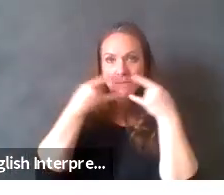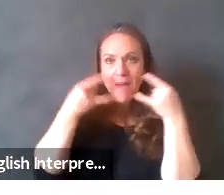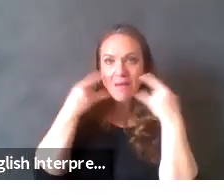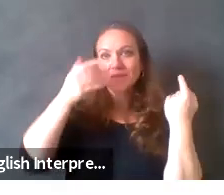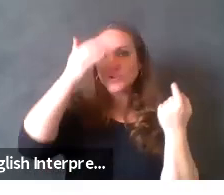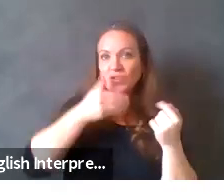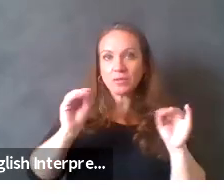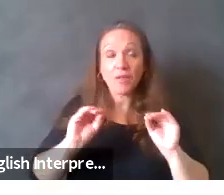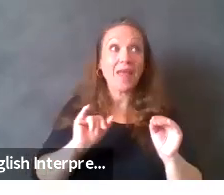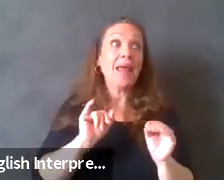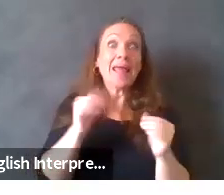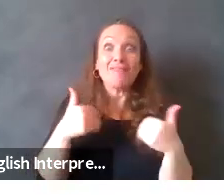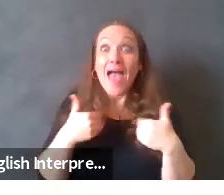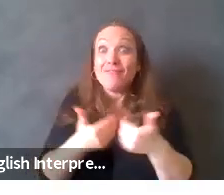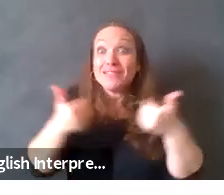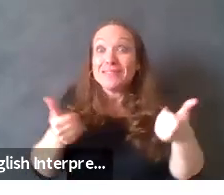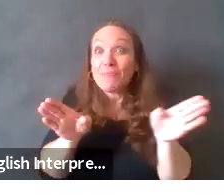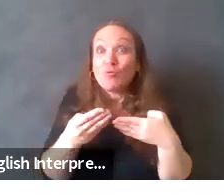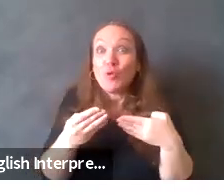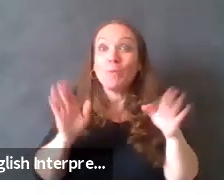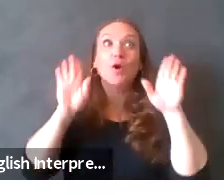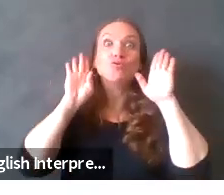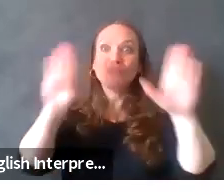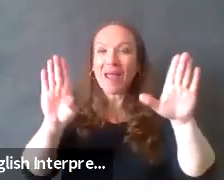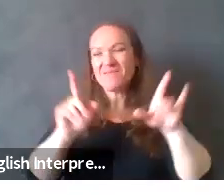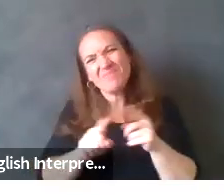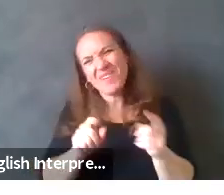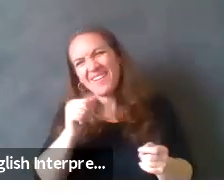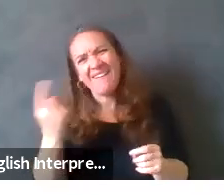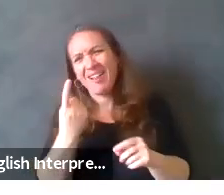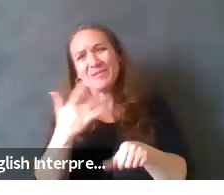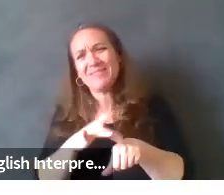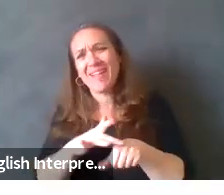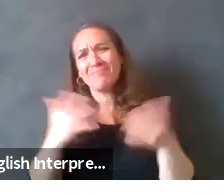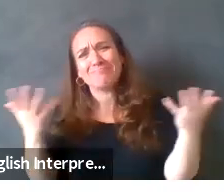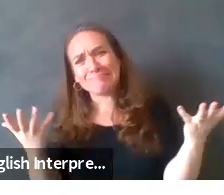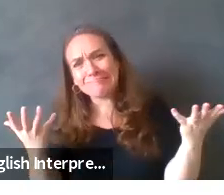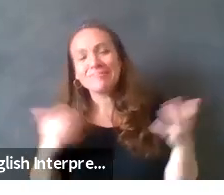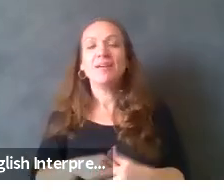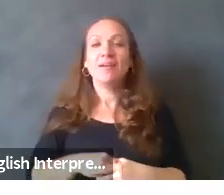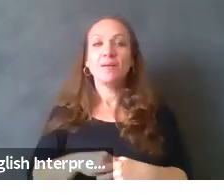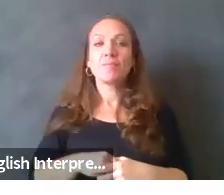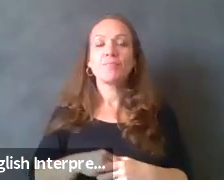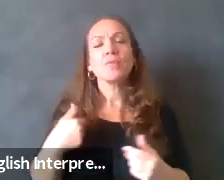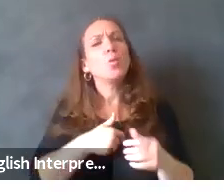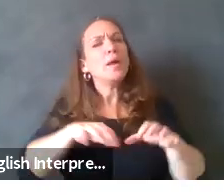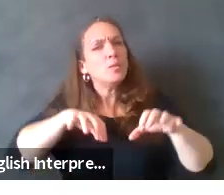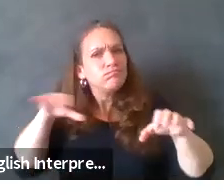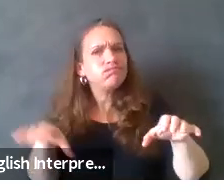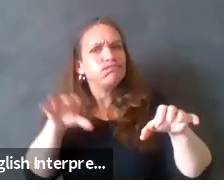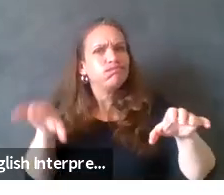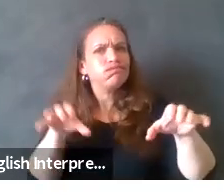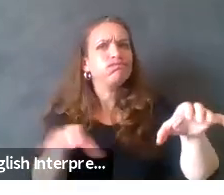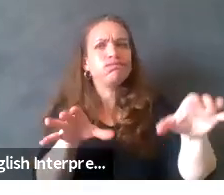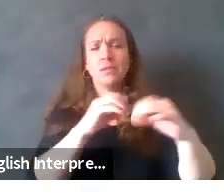room, that would be great. It's not always available. But again, we would do everything we could to protect